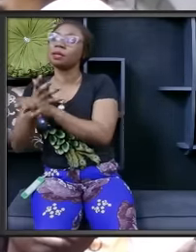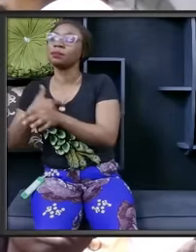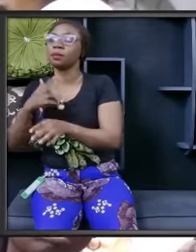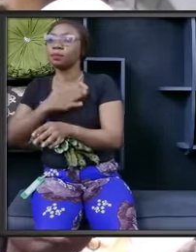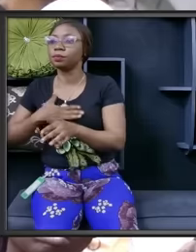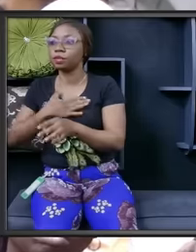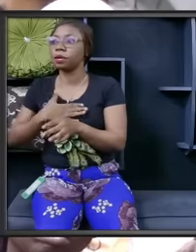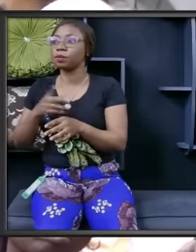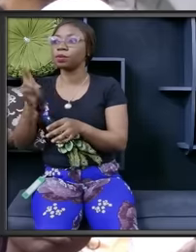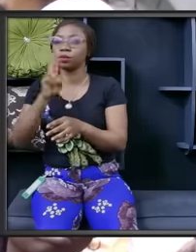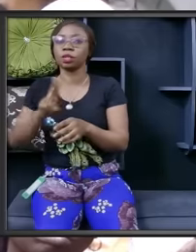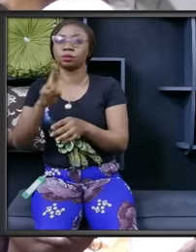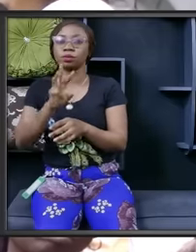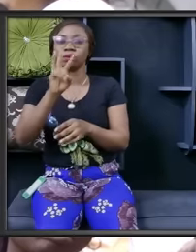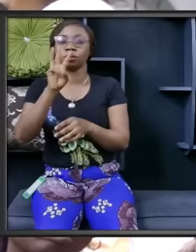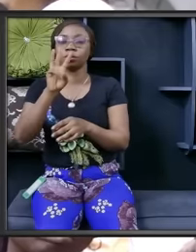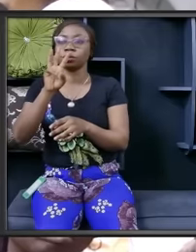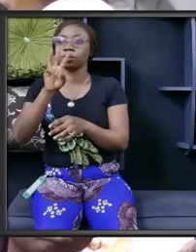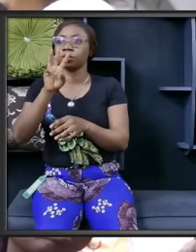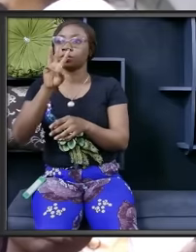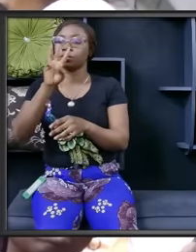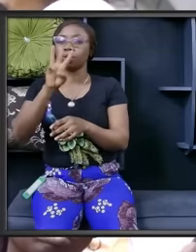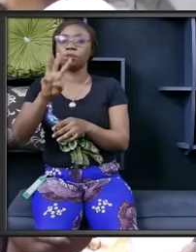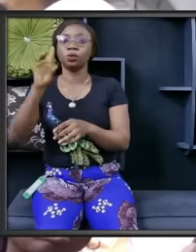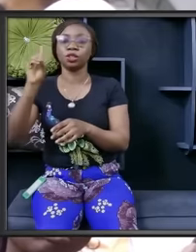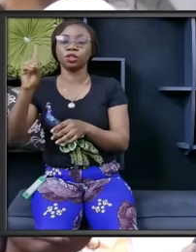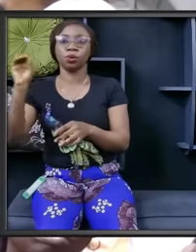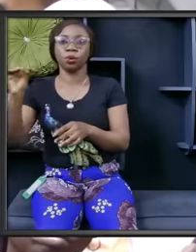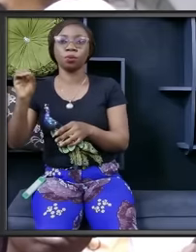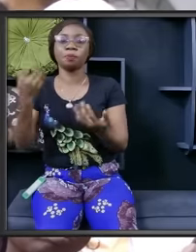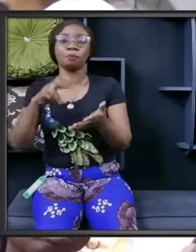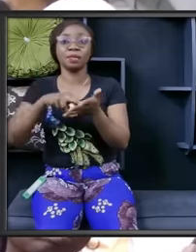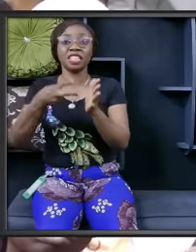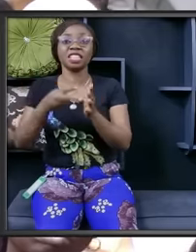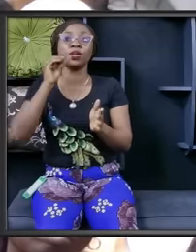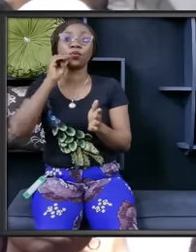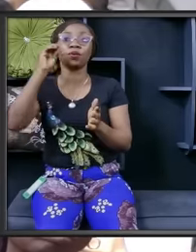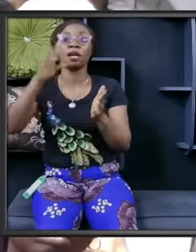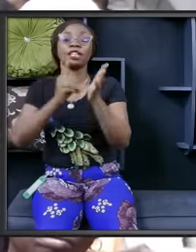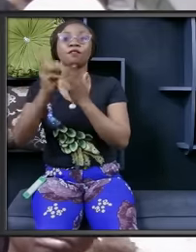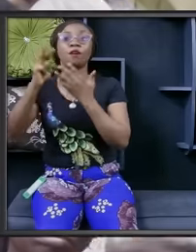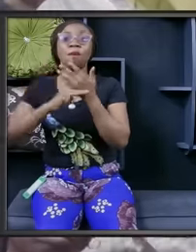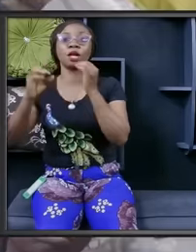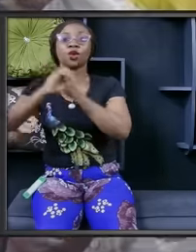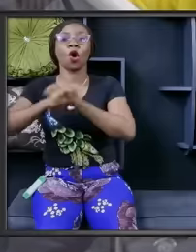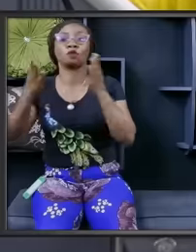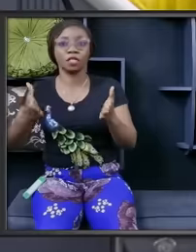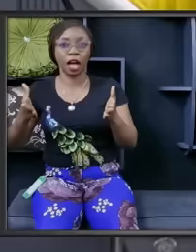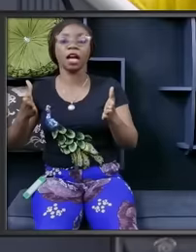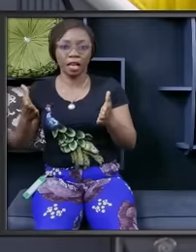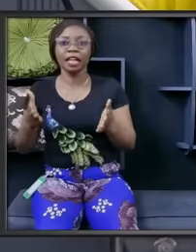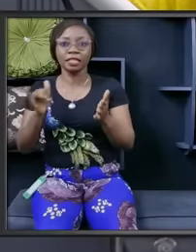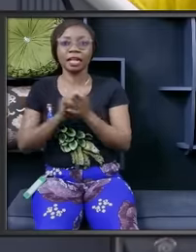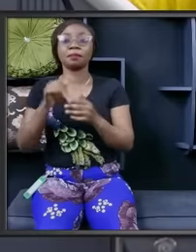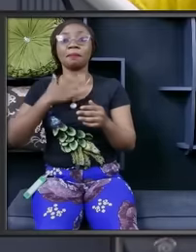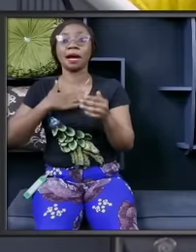carry and do WDO. I agree. Which one be WDO? A women development officer. Mm-hmm. That is the woman, like my deputy